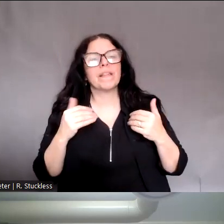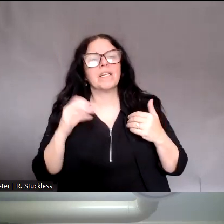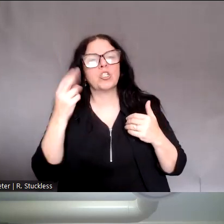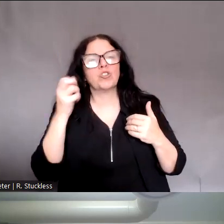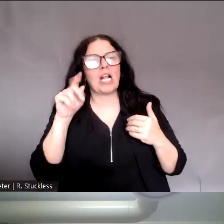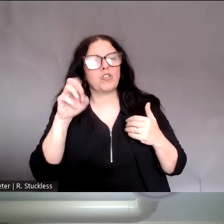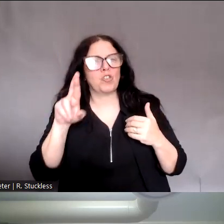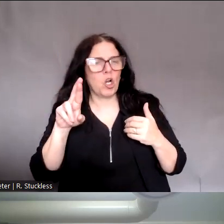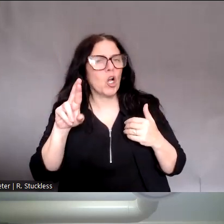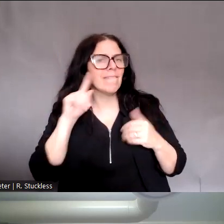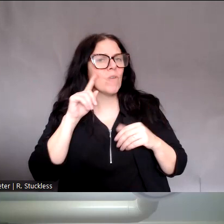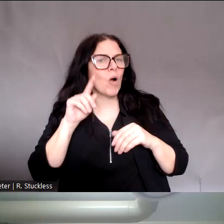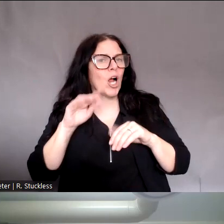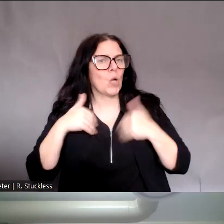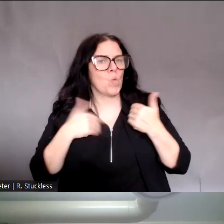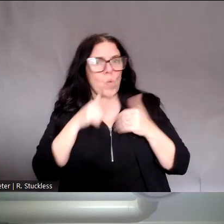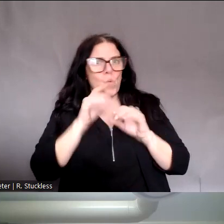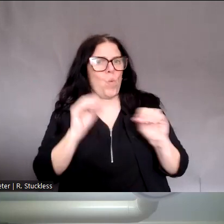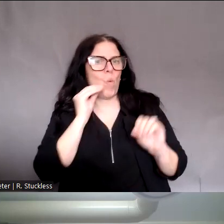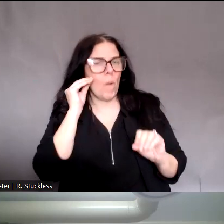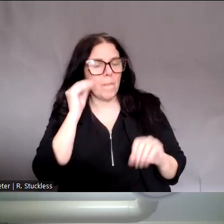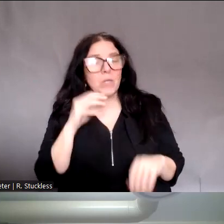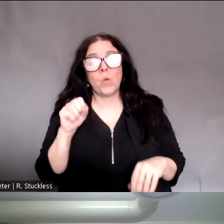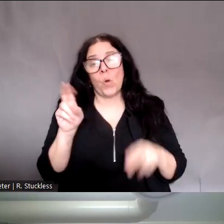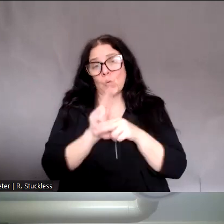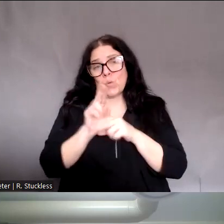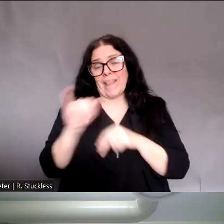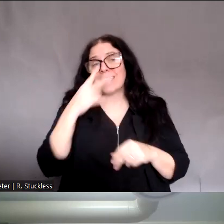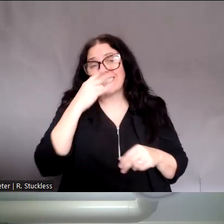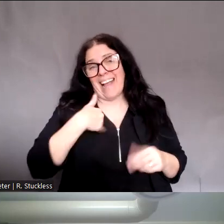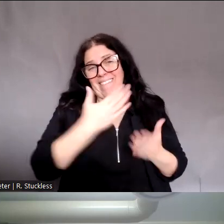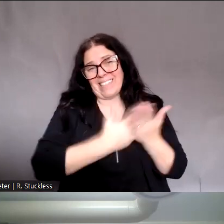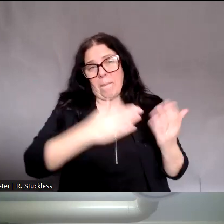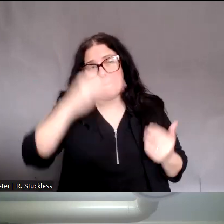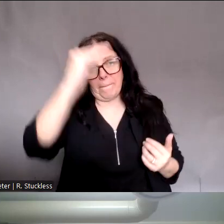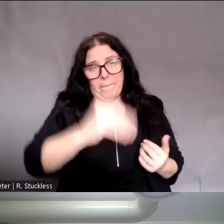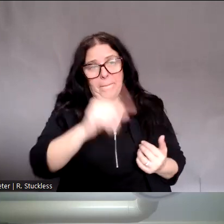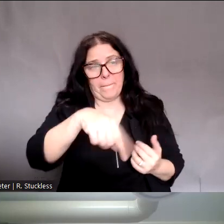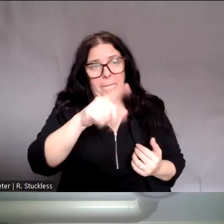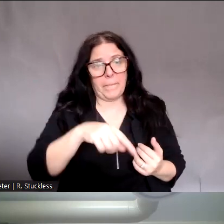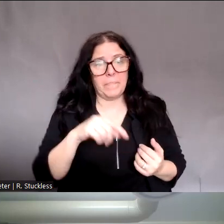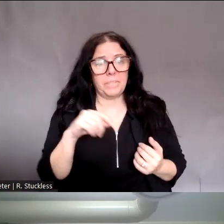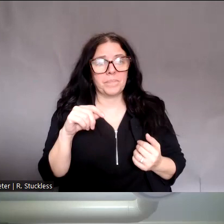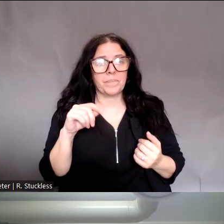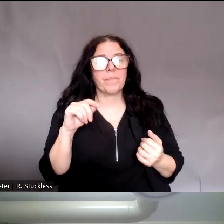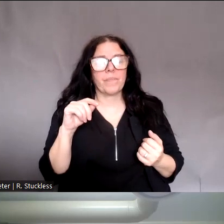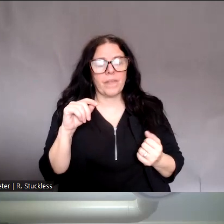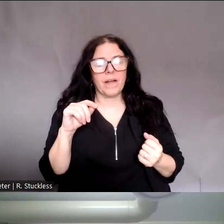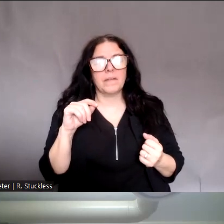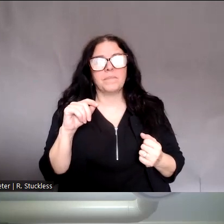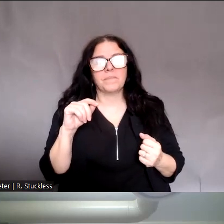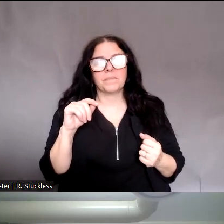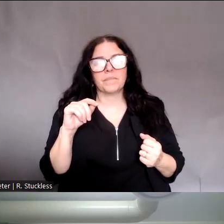in a lot of different ways, and one of the, the ones that you see on the screen here, we integrated